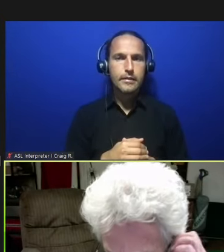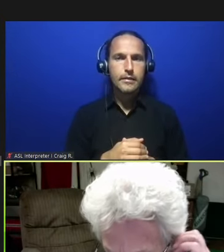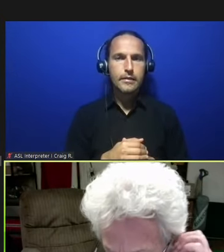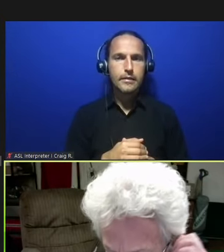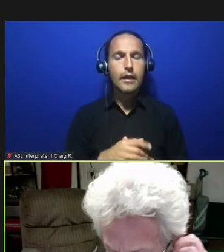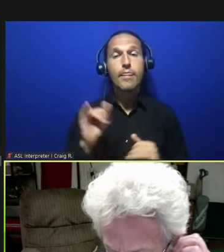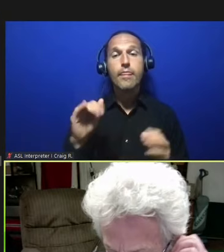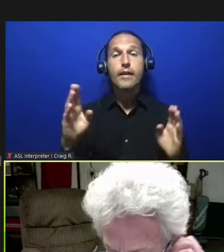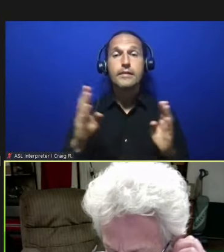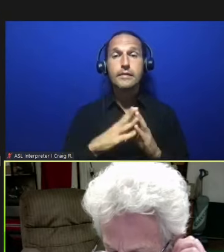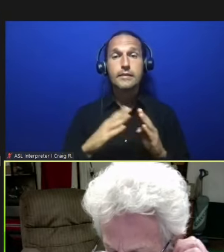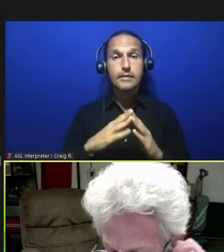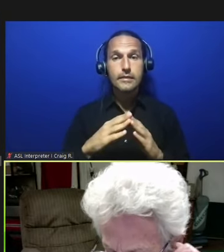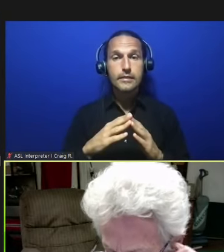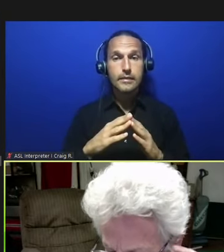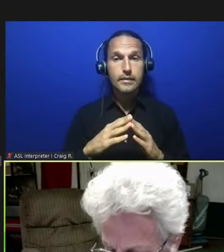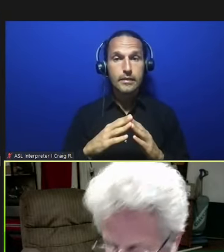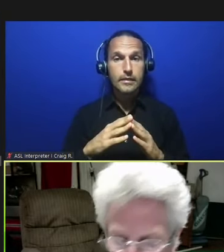the city Thank can you. Change.